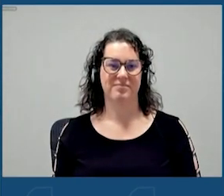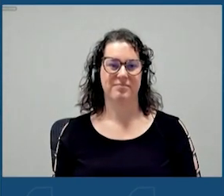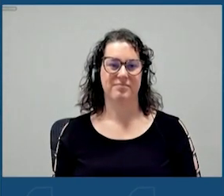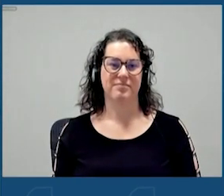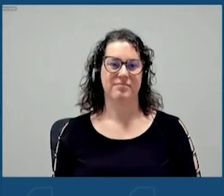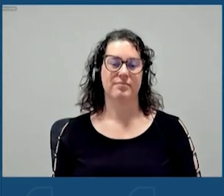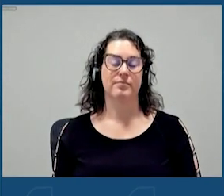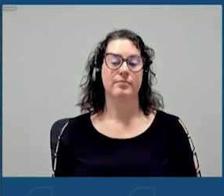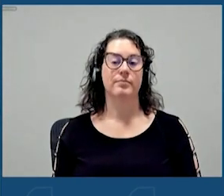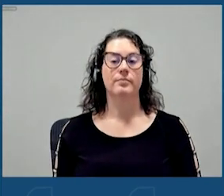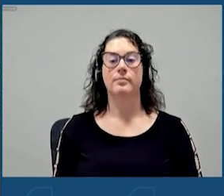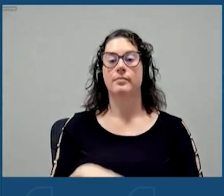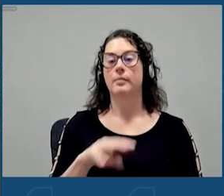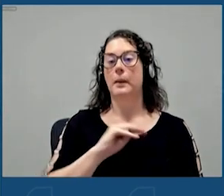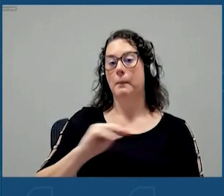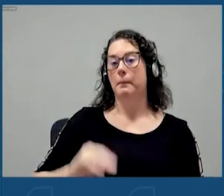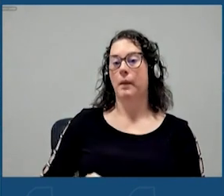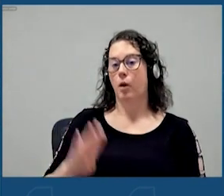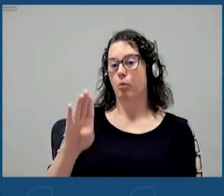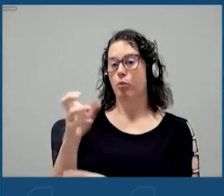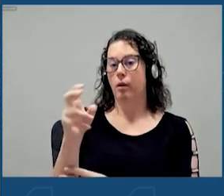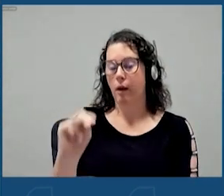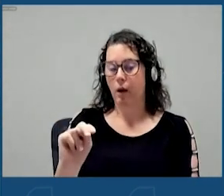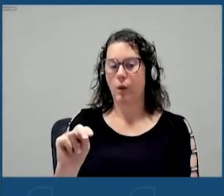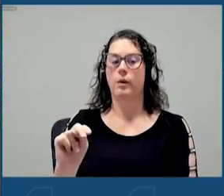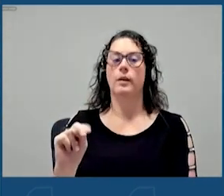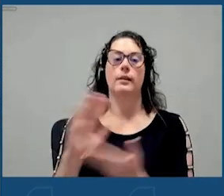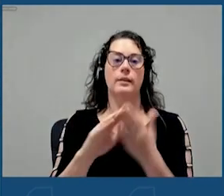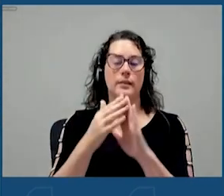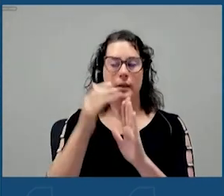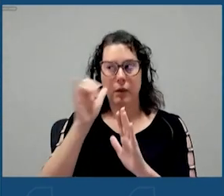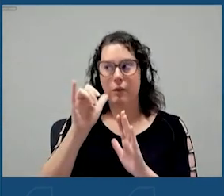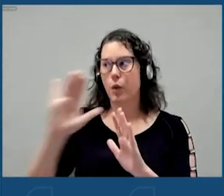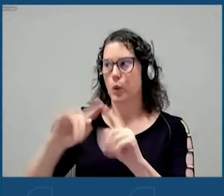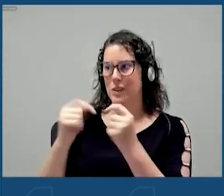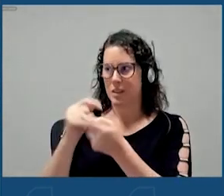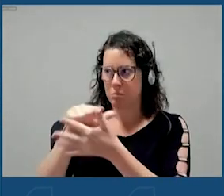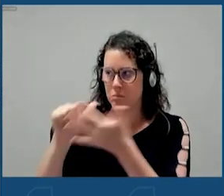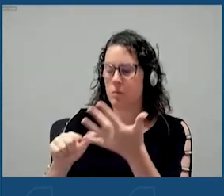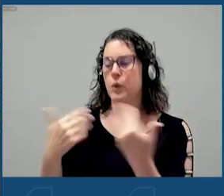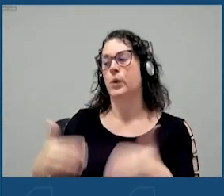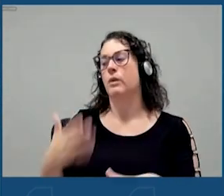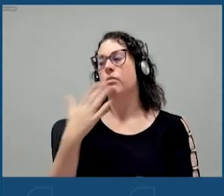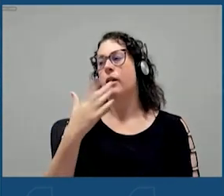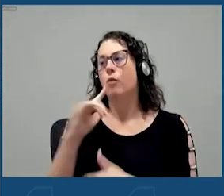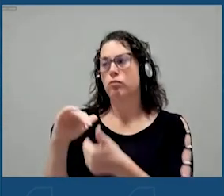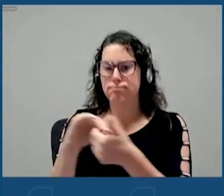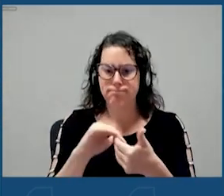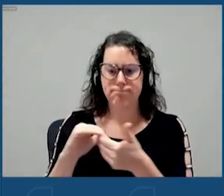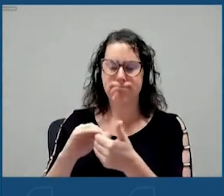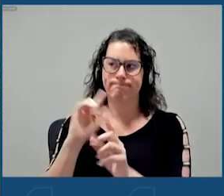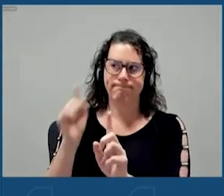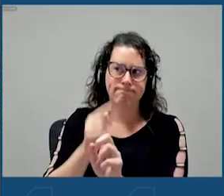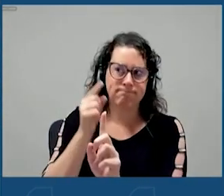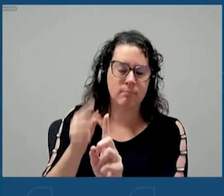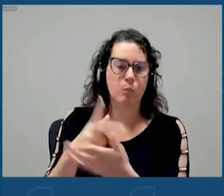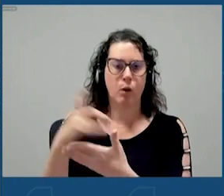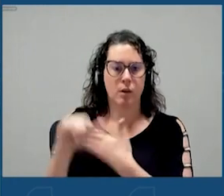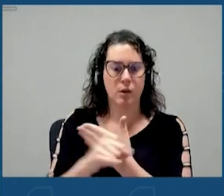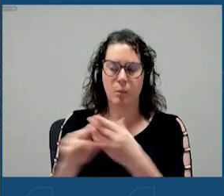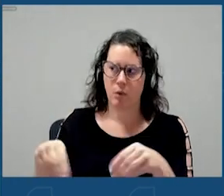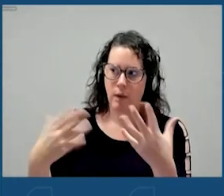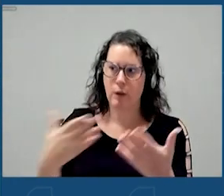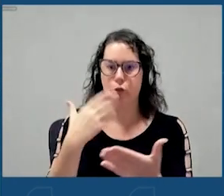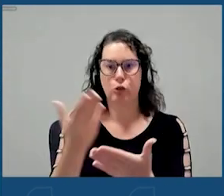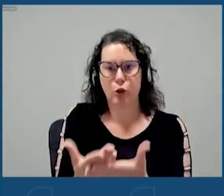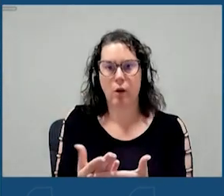To Mayor Byron Brown, the City of Buffalo, and your team, thank you for working closely with us on this project and providing critical home